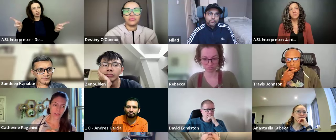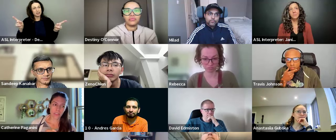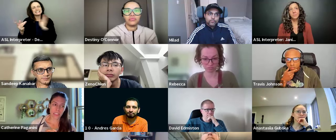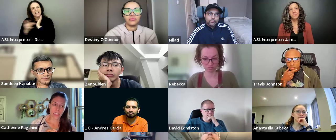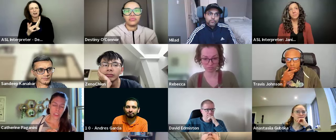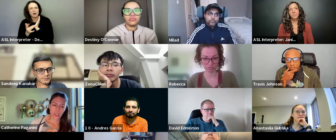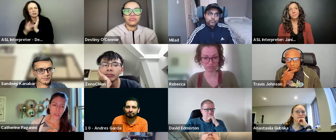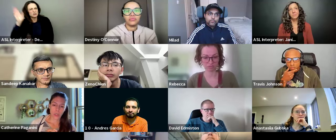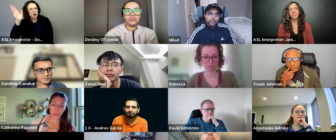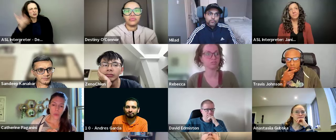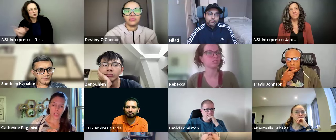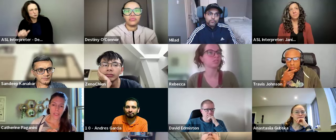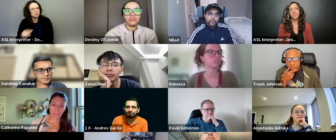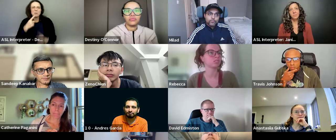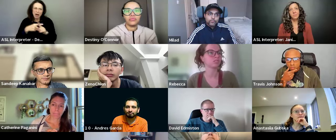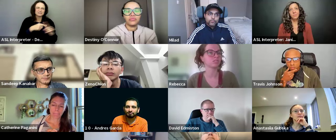technical talks. So